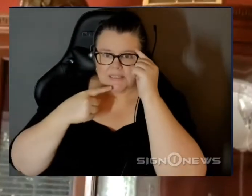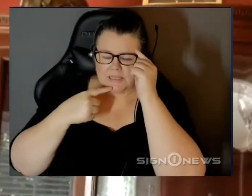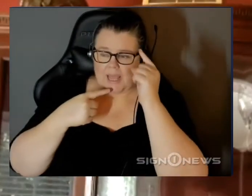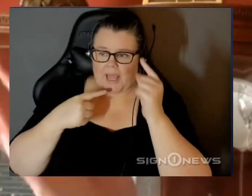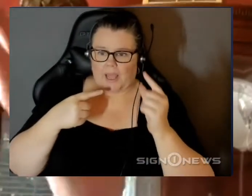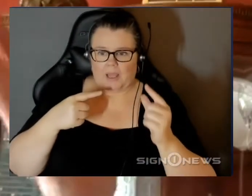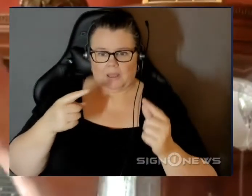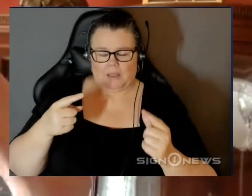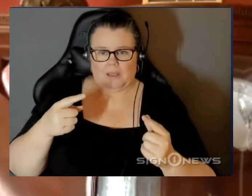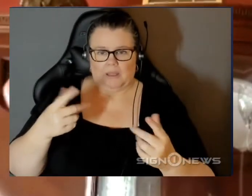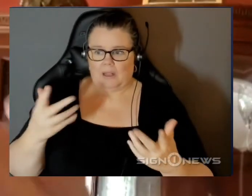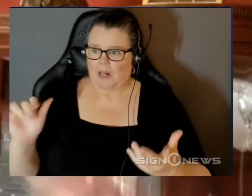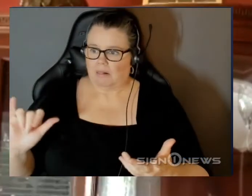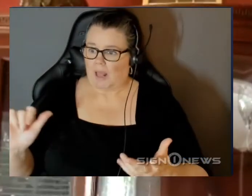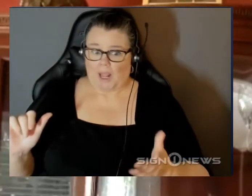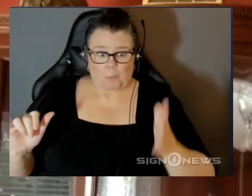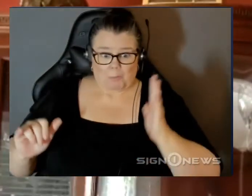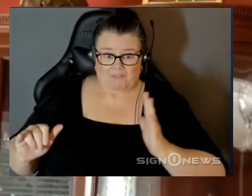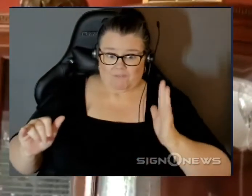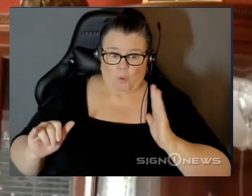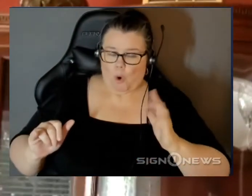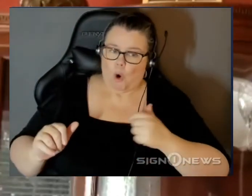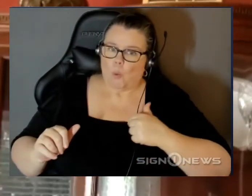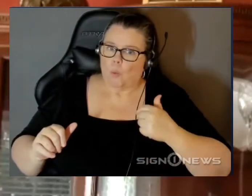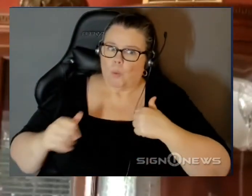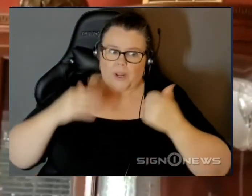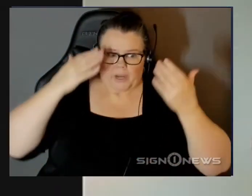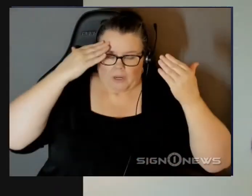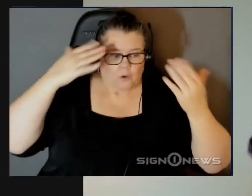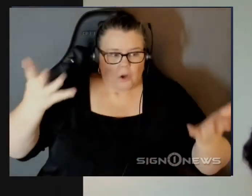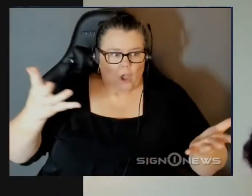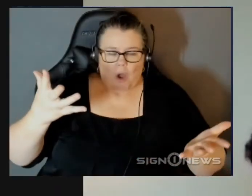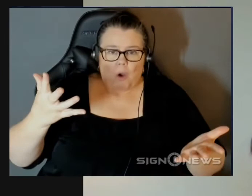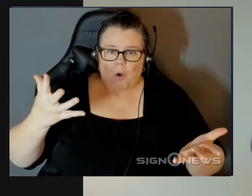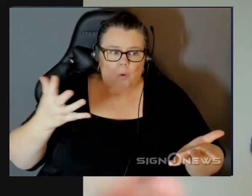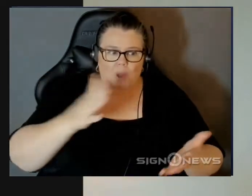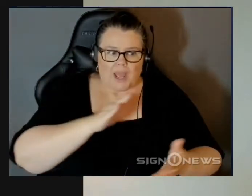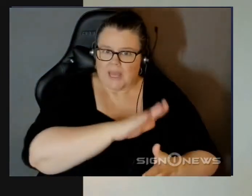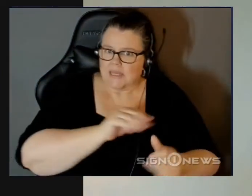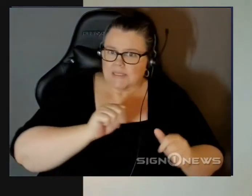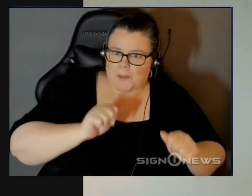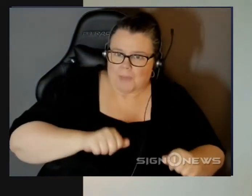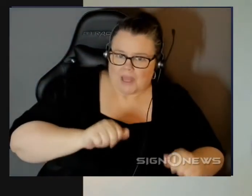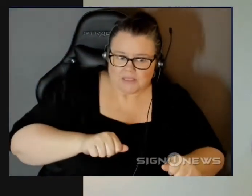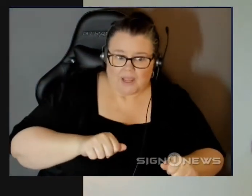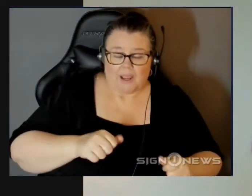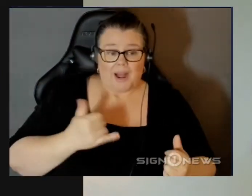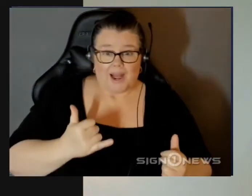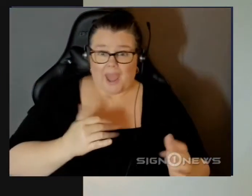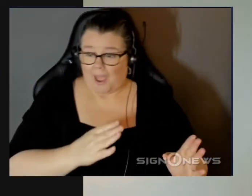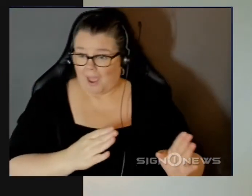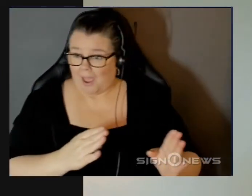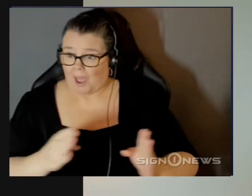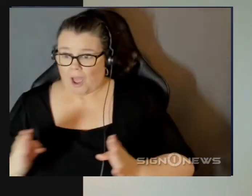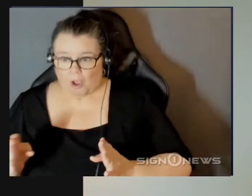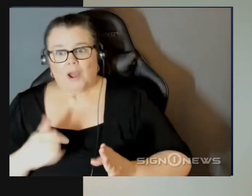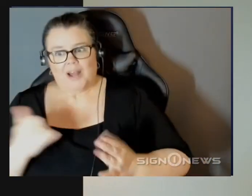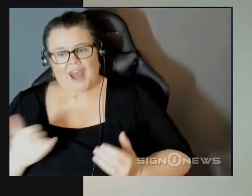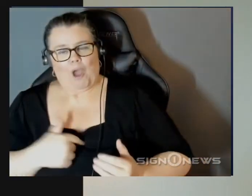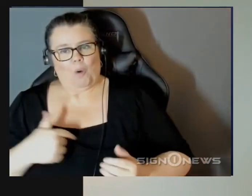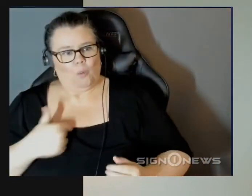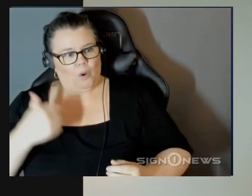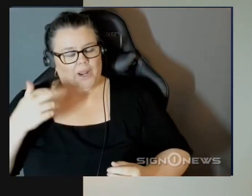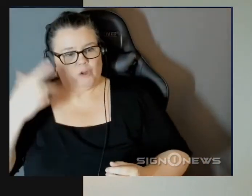knew. Oh, now we know what he knows. Yeah, I think this is Dana, and I think to add to that point, when